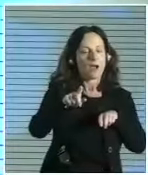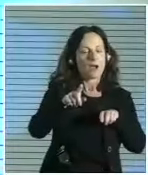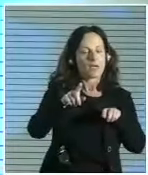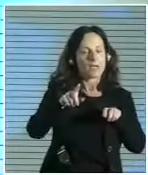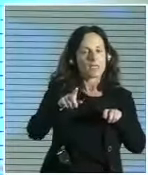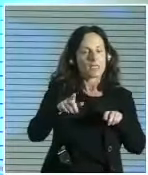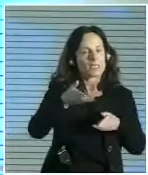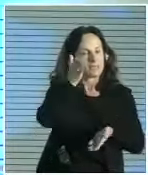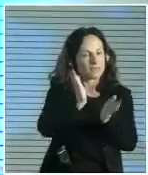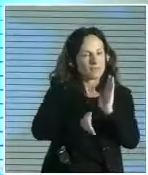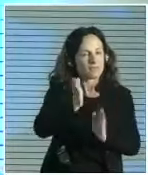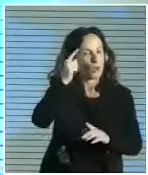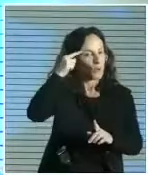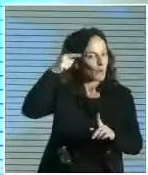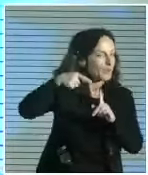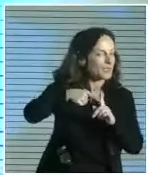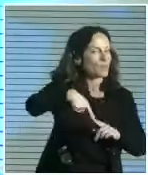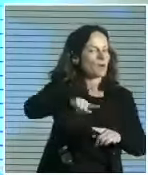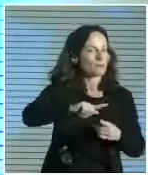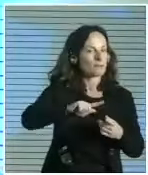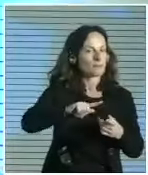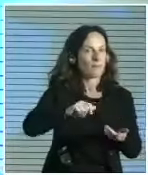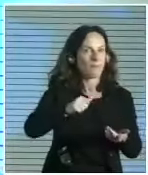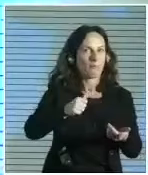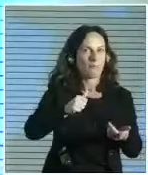no? So, ¿cómo beber